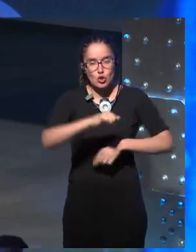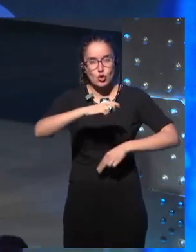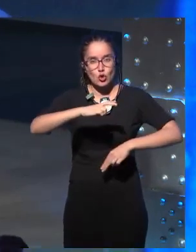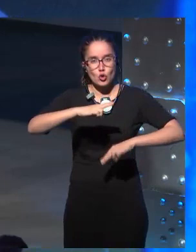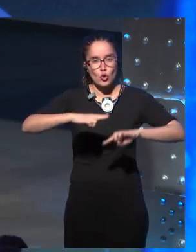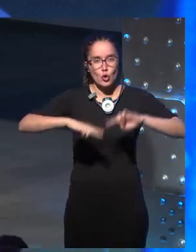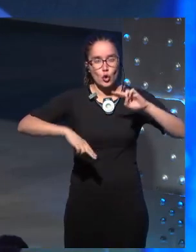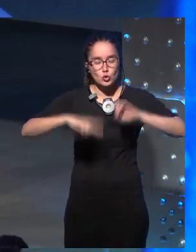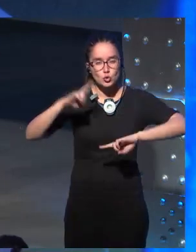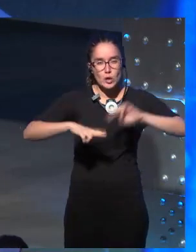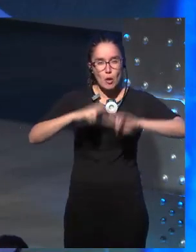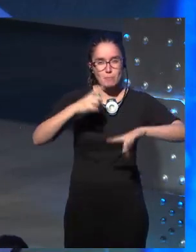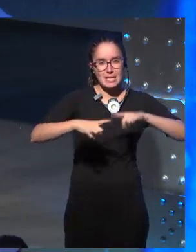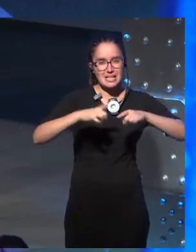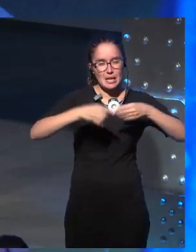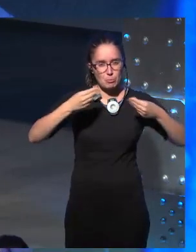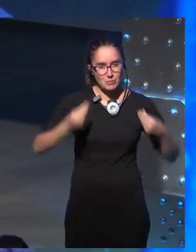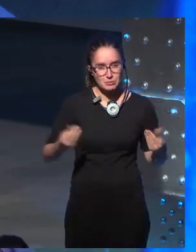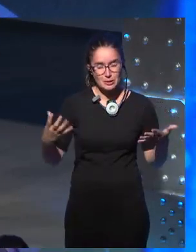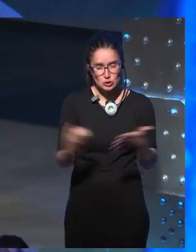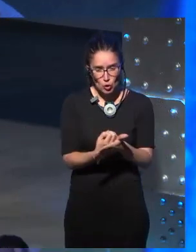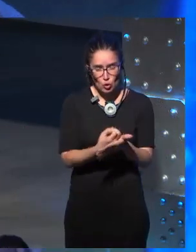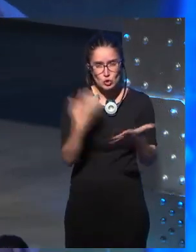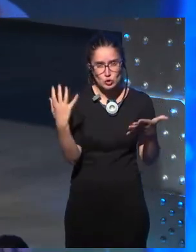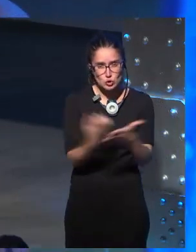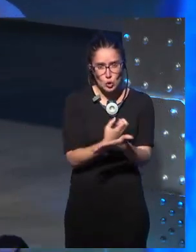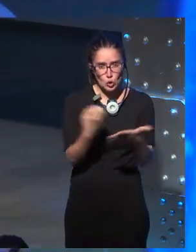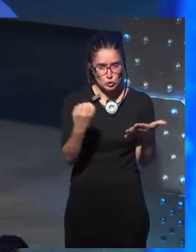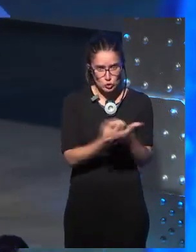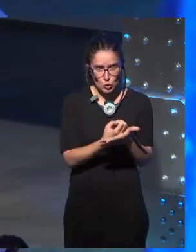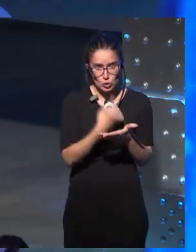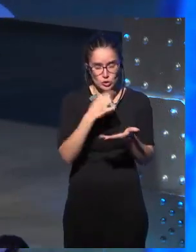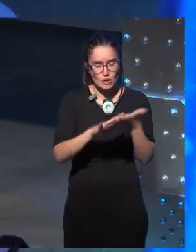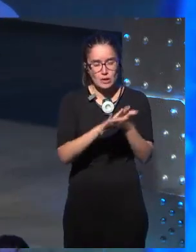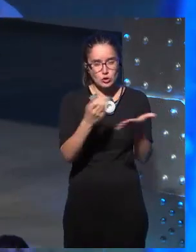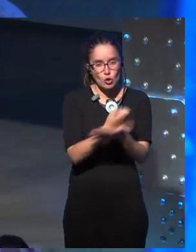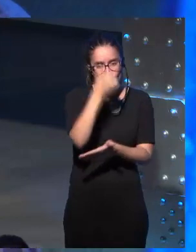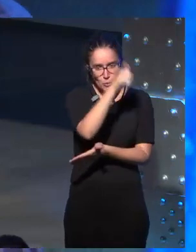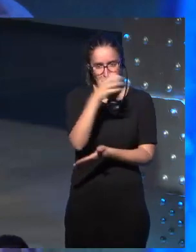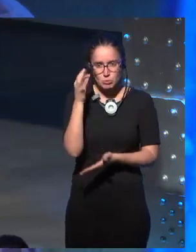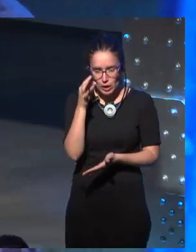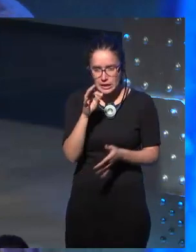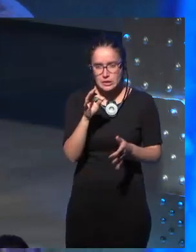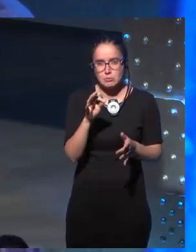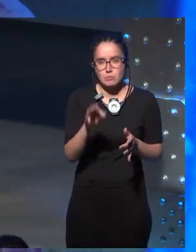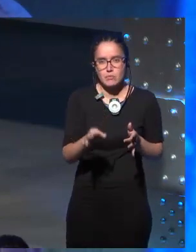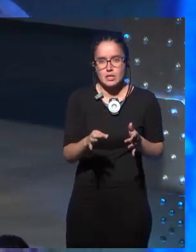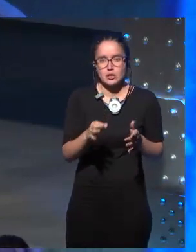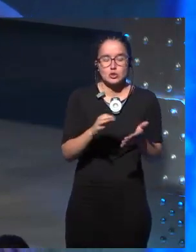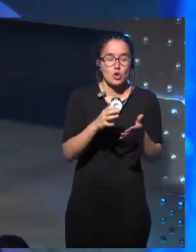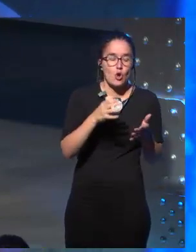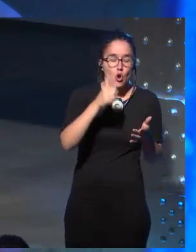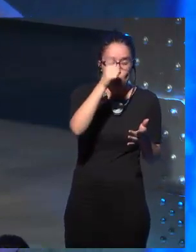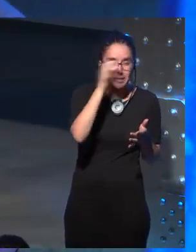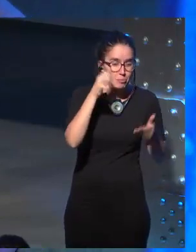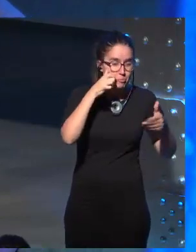everything, and when I'm saying every single living organism, I'm not talking about men and women, right? I'm not talking about